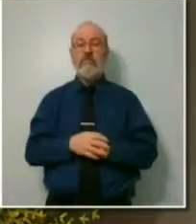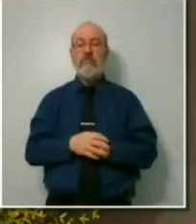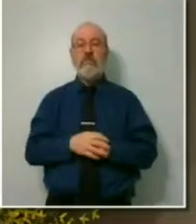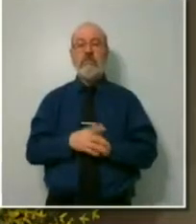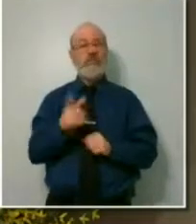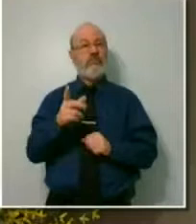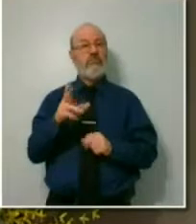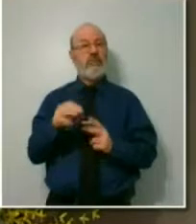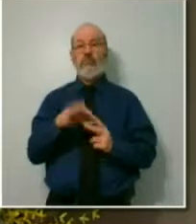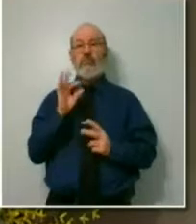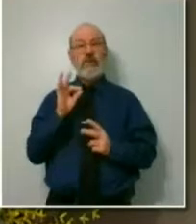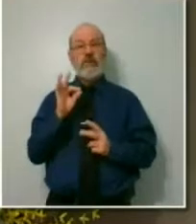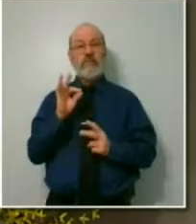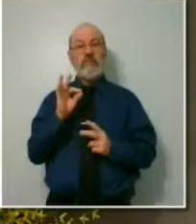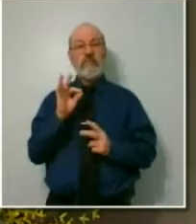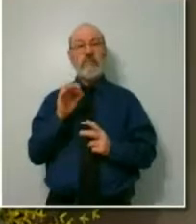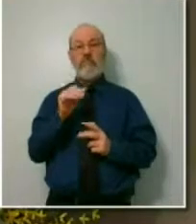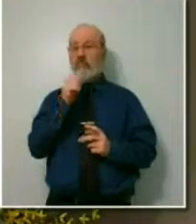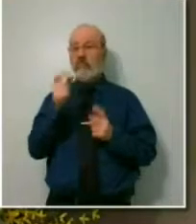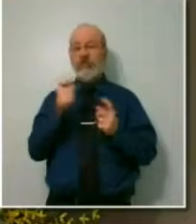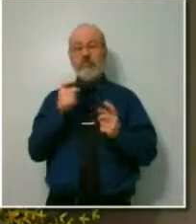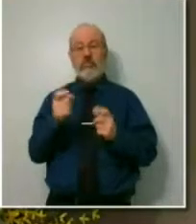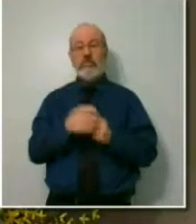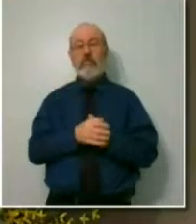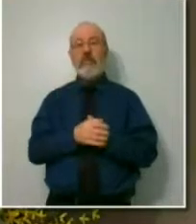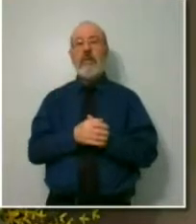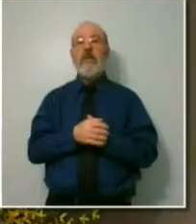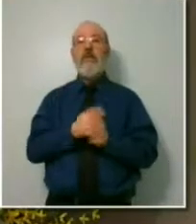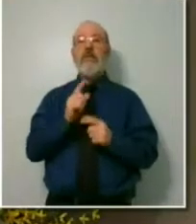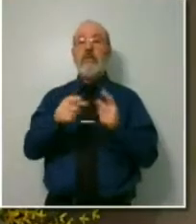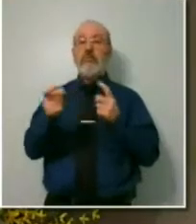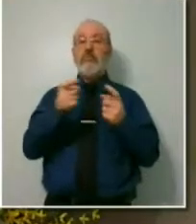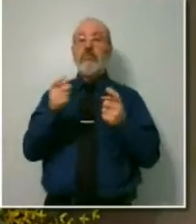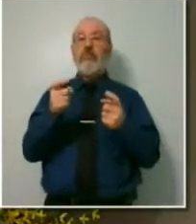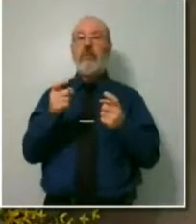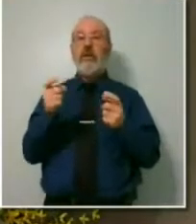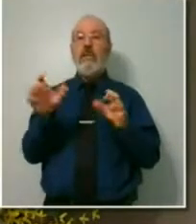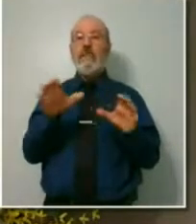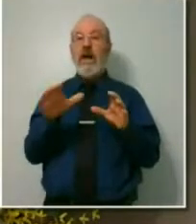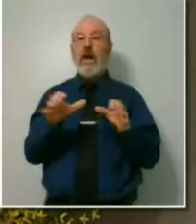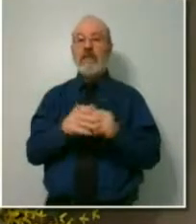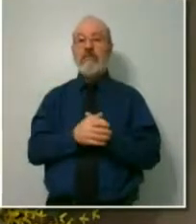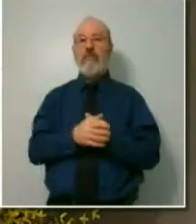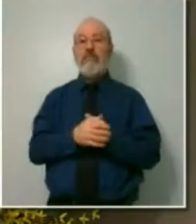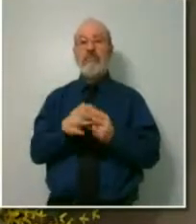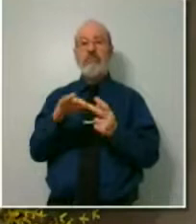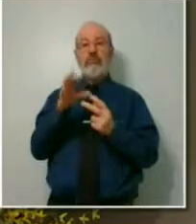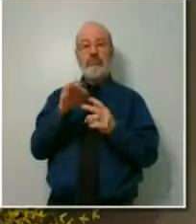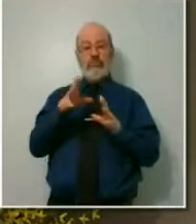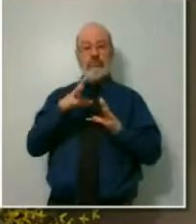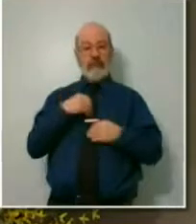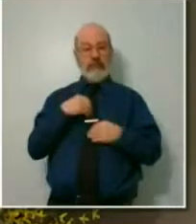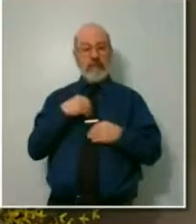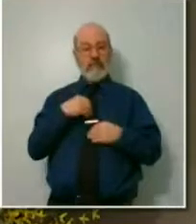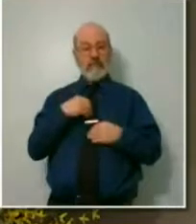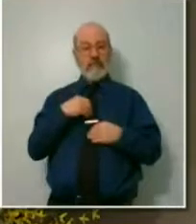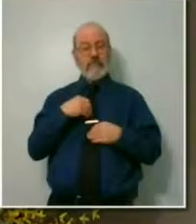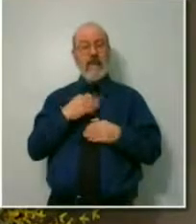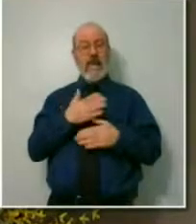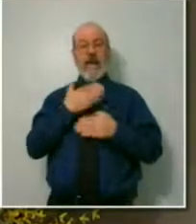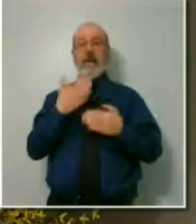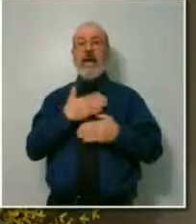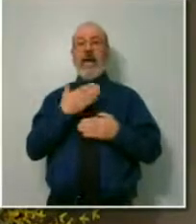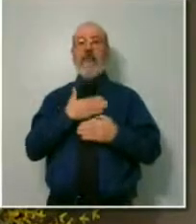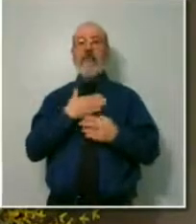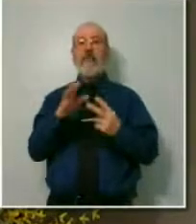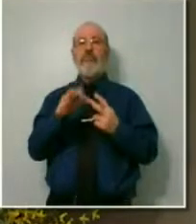choice. You weren't in control. But you were in control of your reaction. You could choose to accept it and to be happy, or you could choose